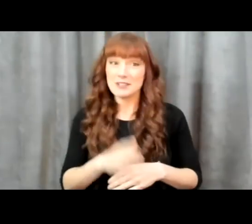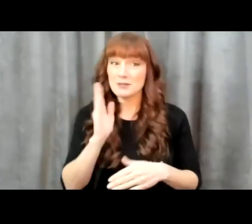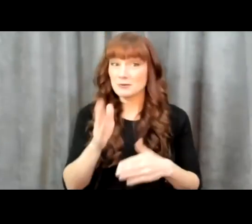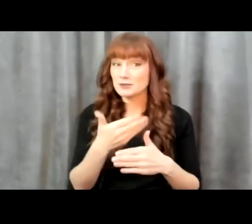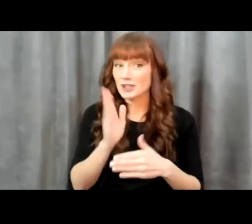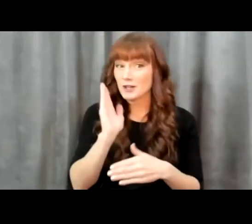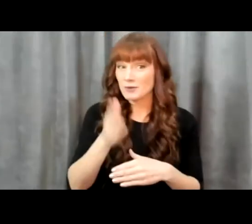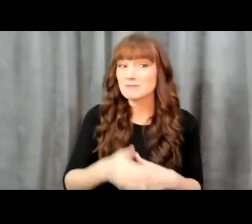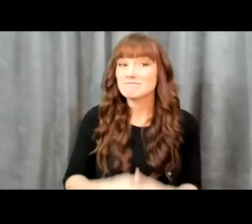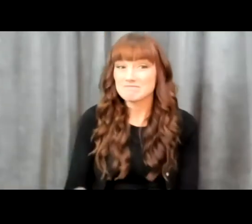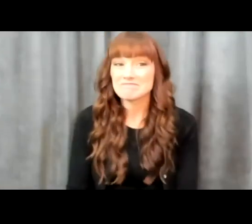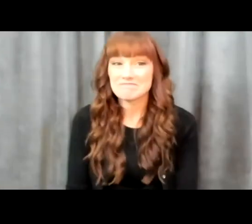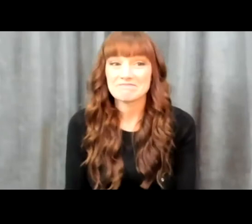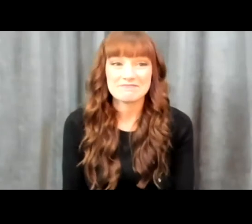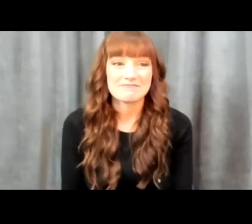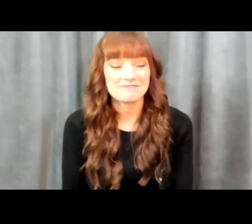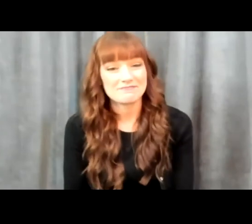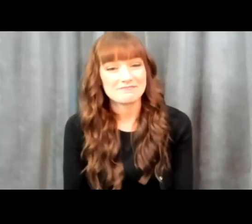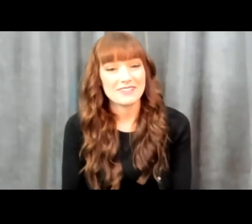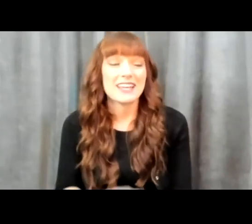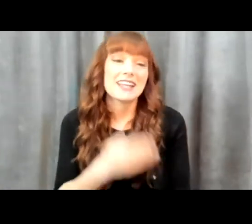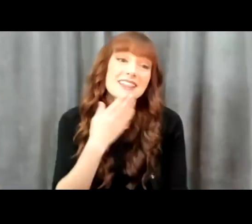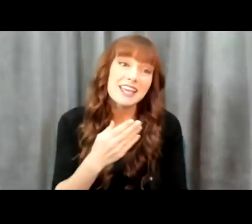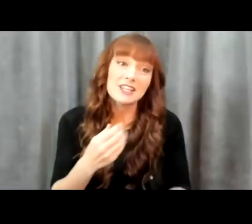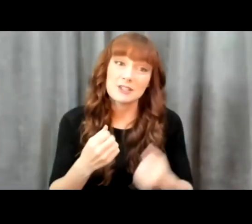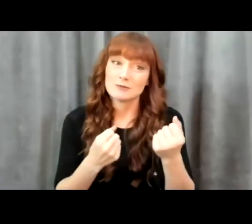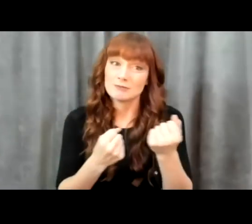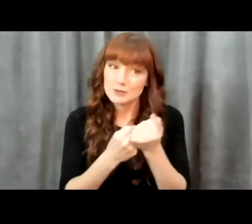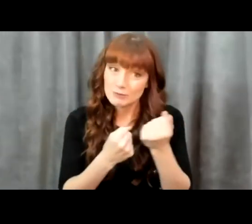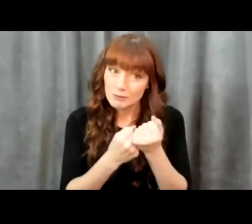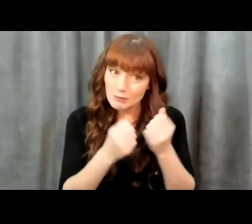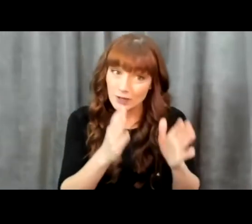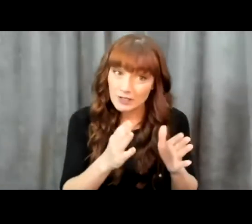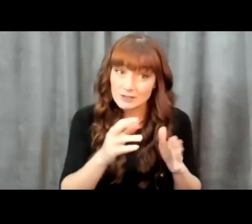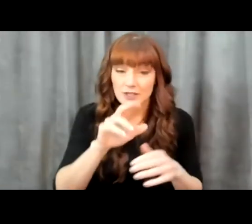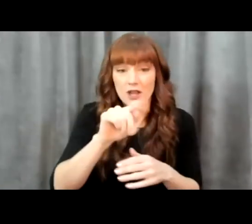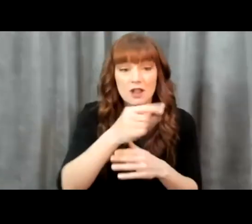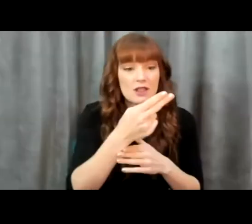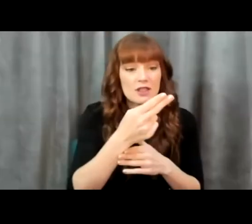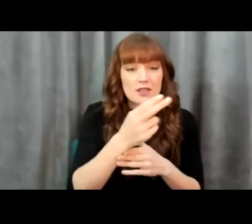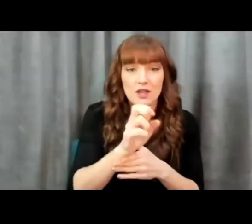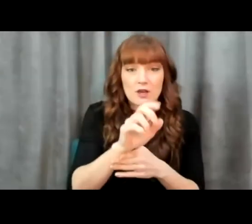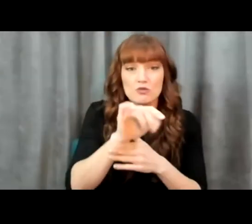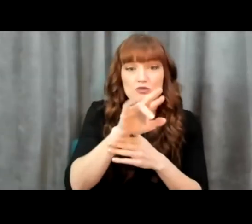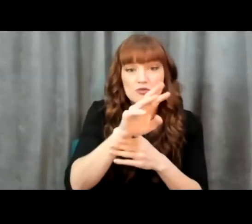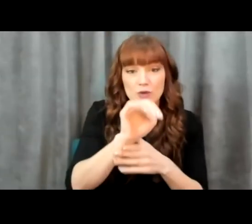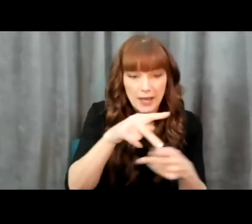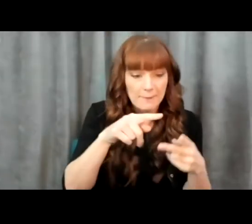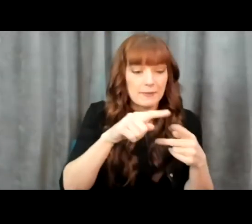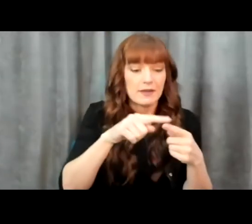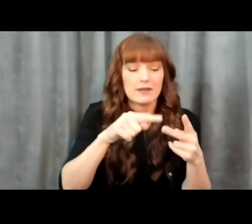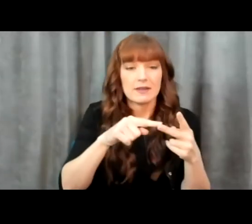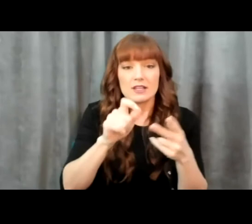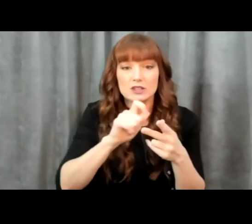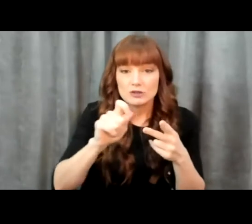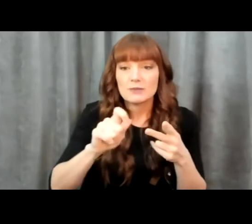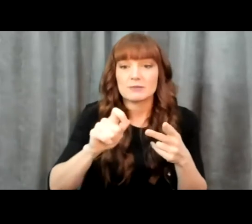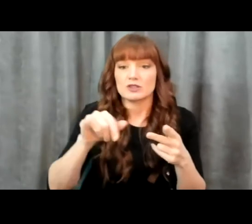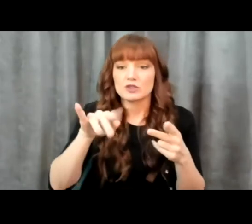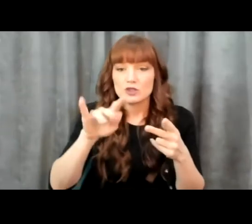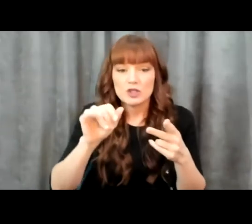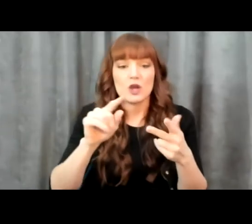us tonight. And thank you to our sponsors, The Wrap, Script Studio, and Austin Film